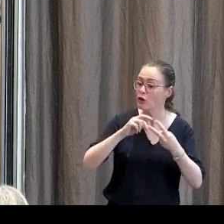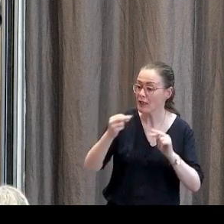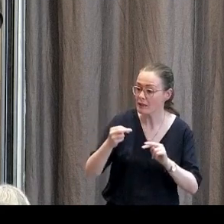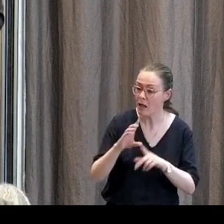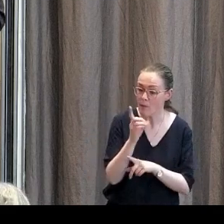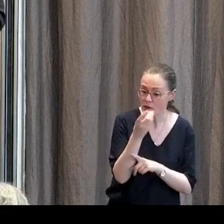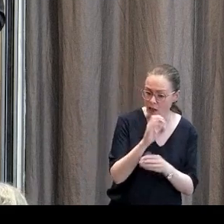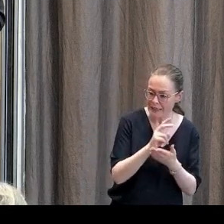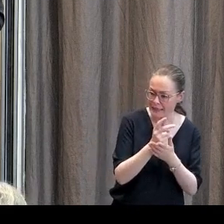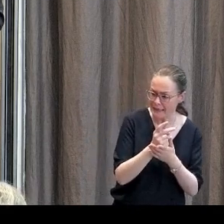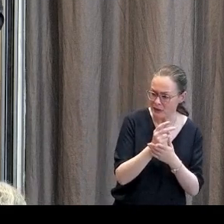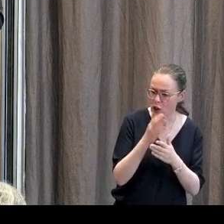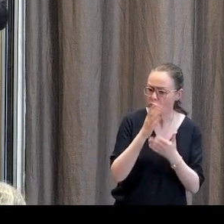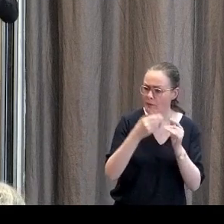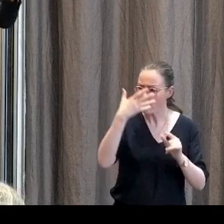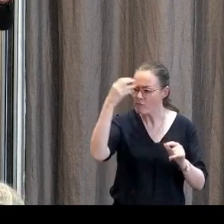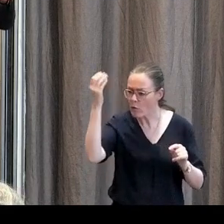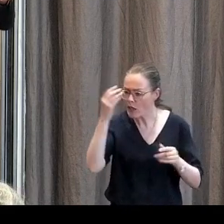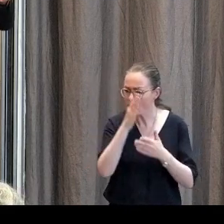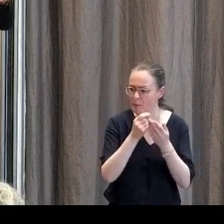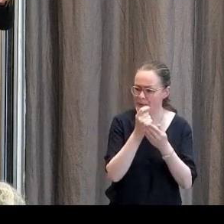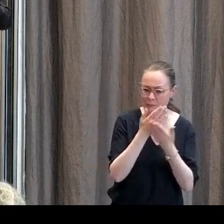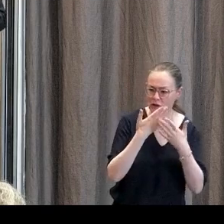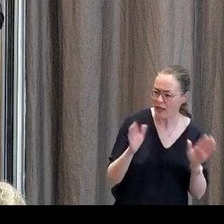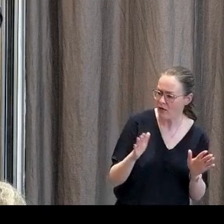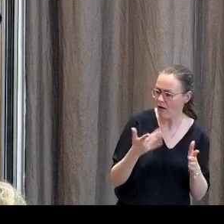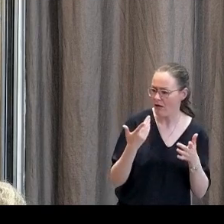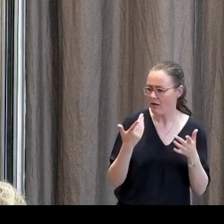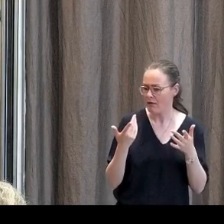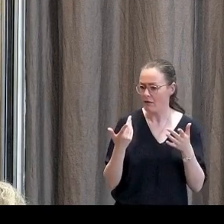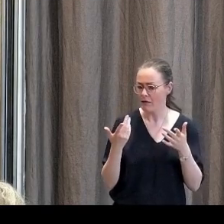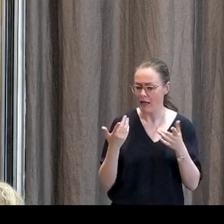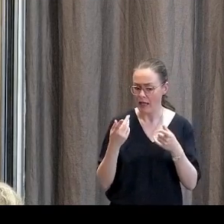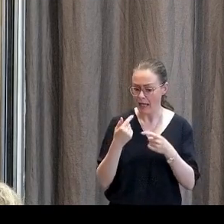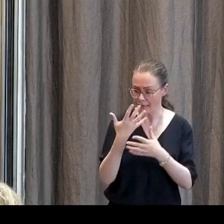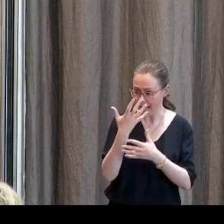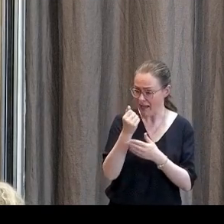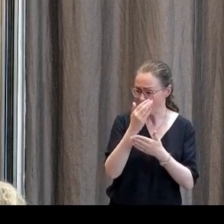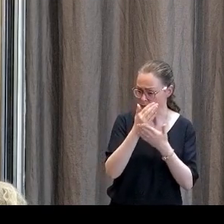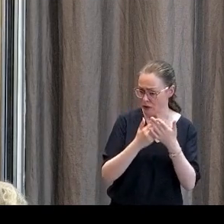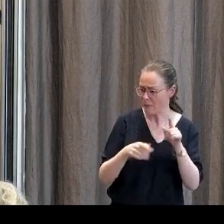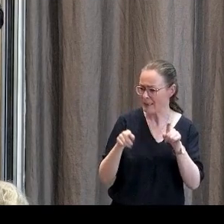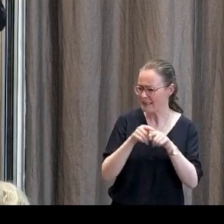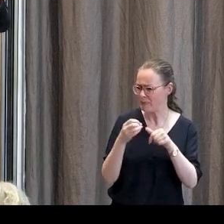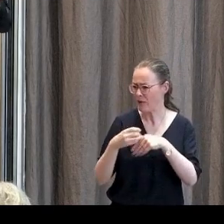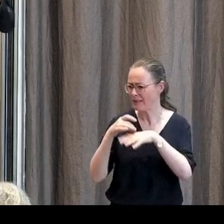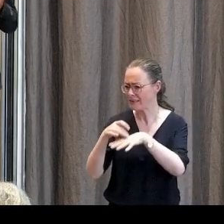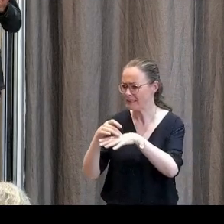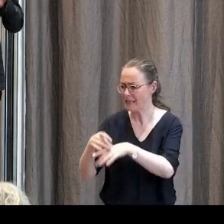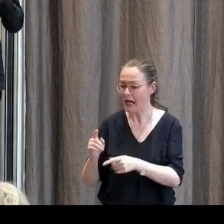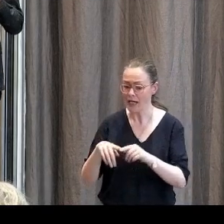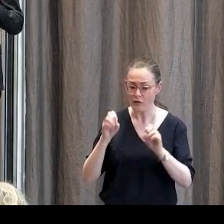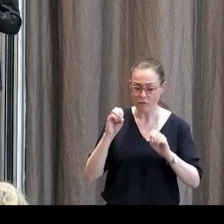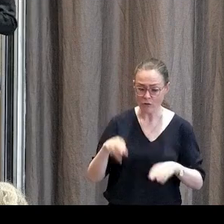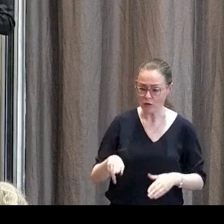looking seizures. Sometimes they're focal onset, sometimes they're generalized straight away. And they have some of the same comorbidities. And then, of course, we